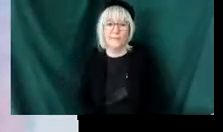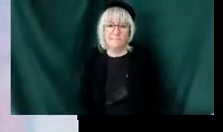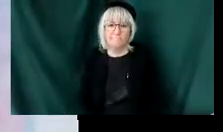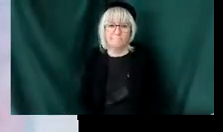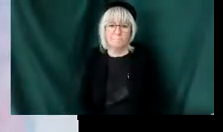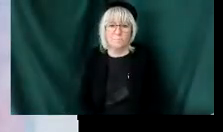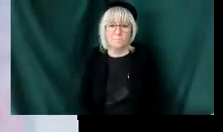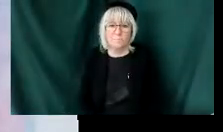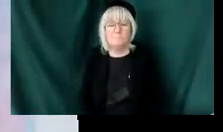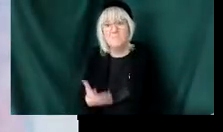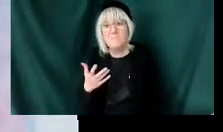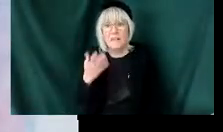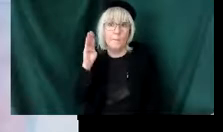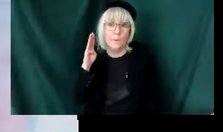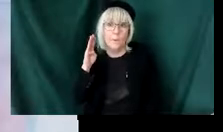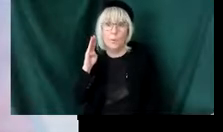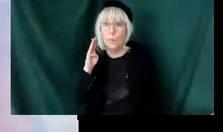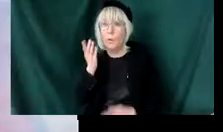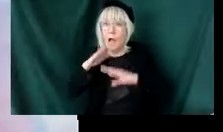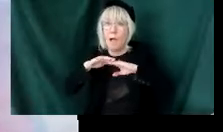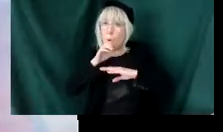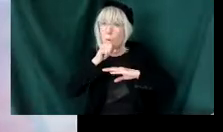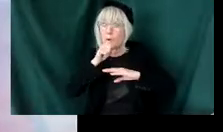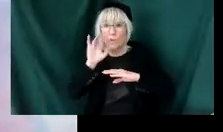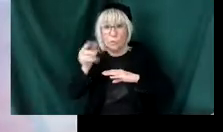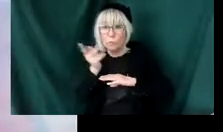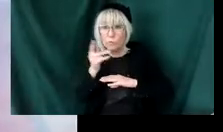I can also use like the blue on the orange, they're opposite.